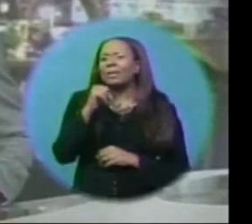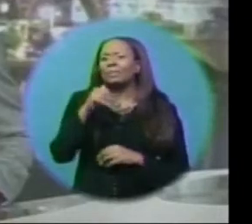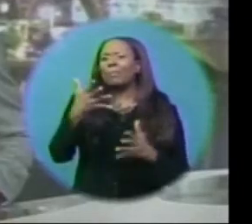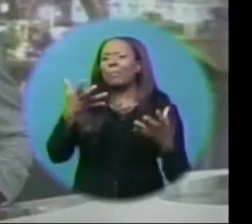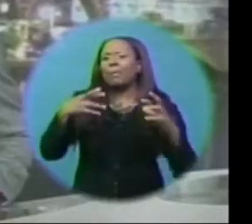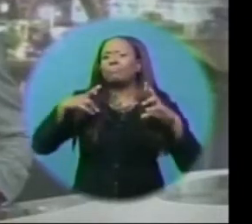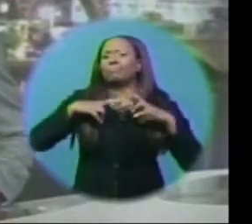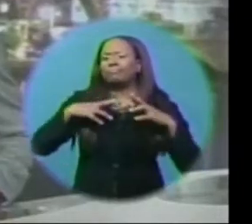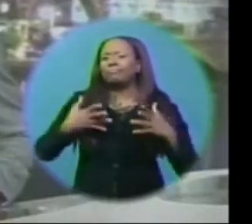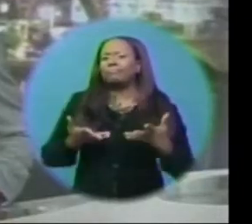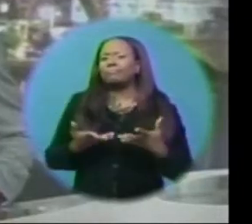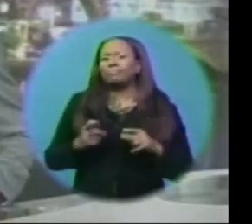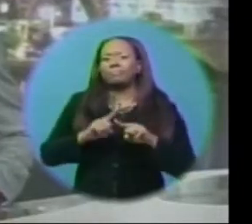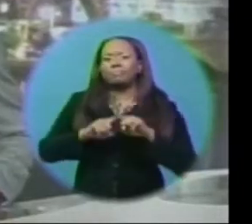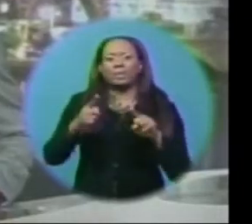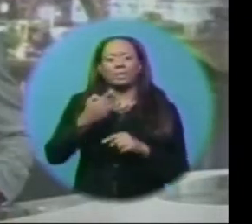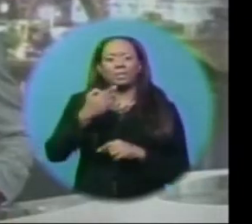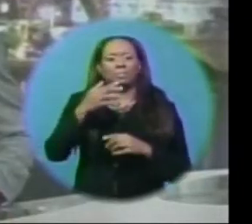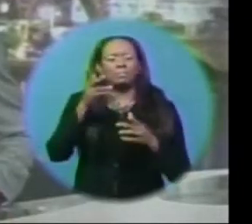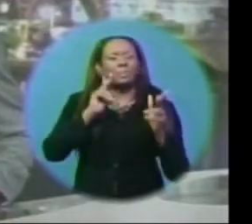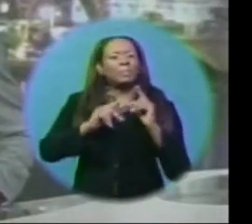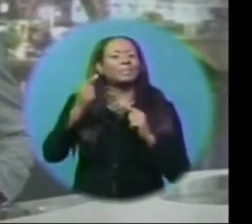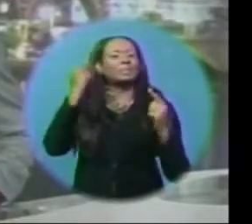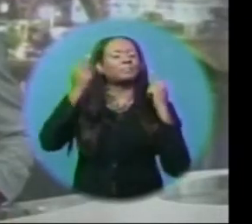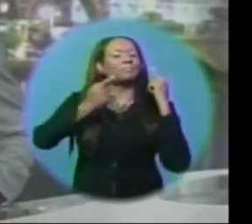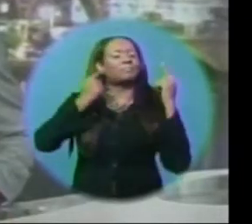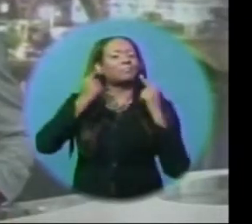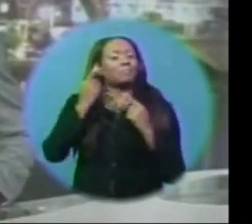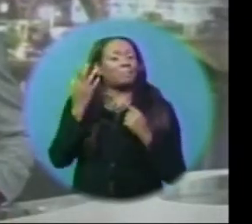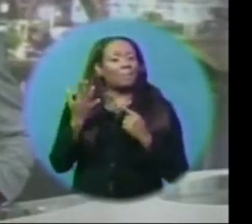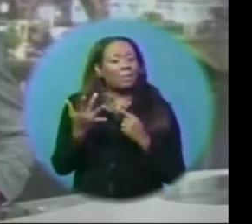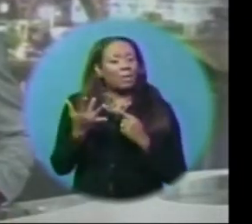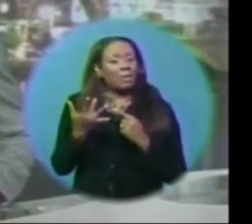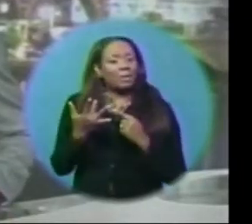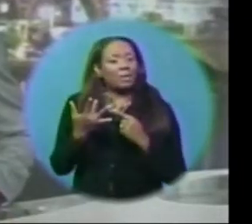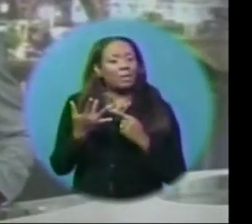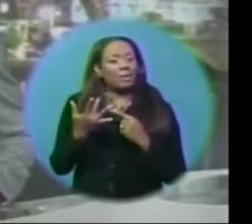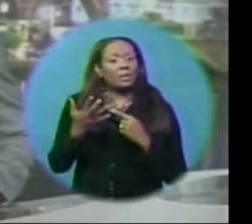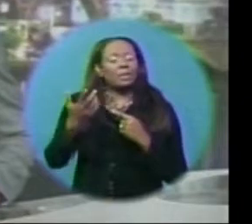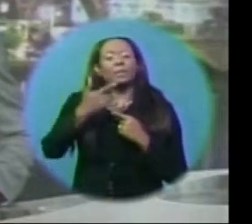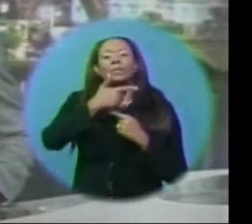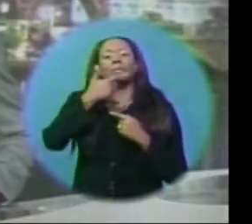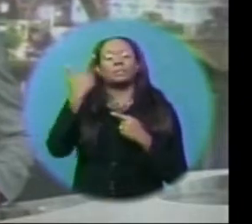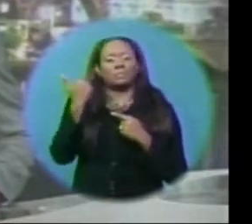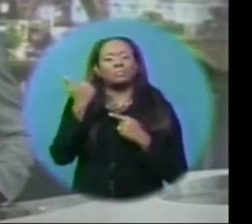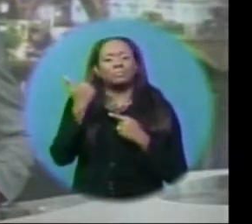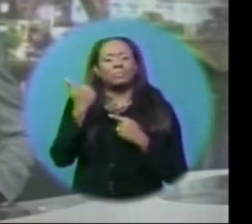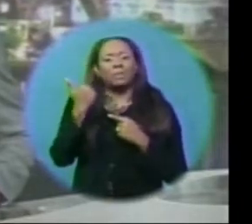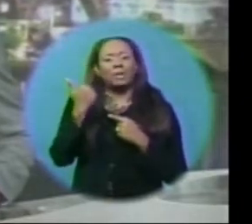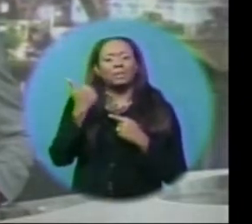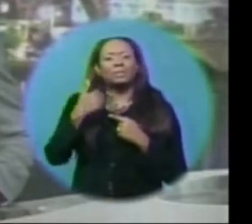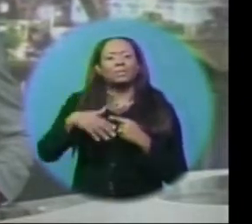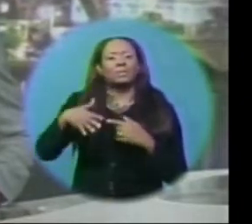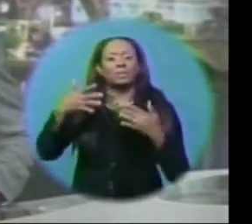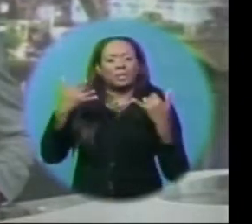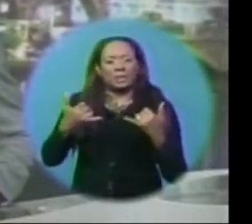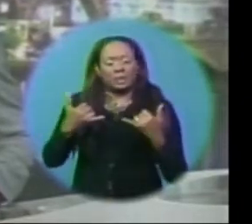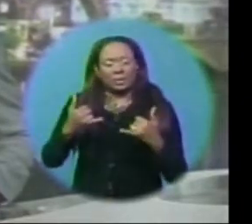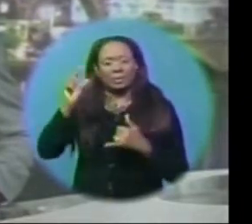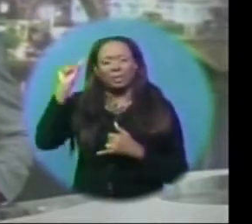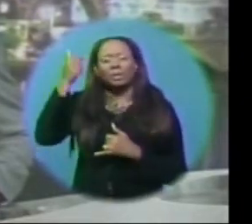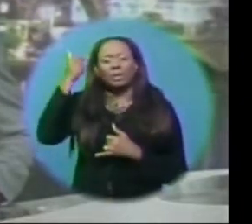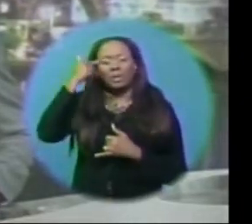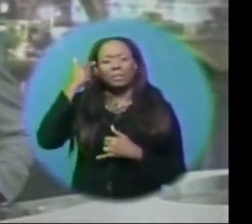step down from office. It is, however, widely speculated that the departure of the island's longest-serving Governor General was requested by the Alain